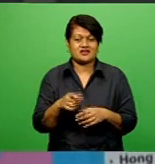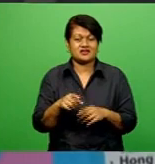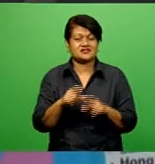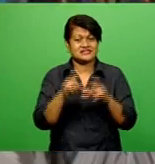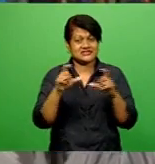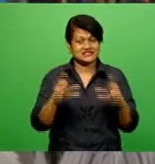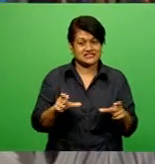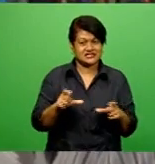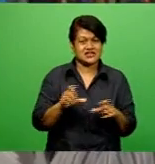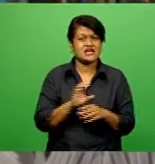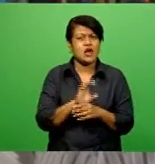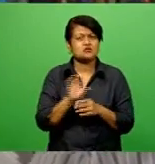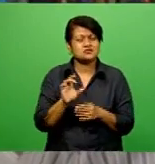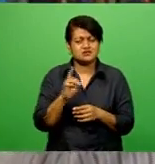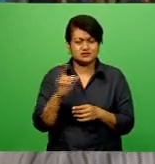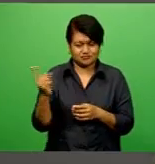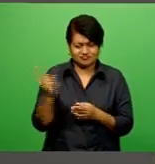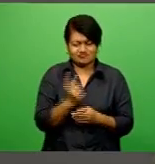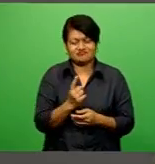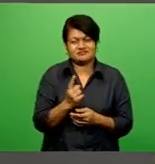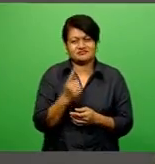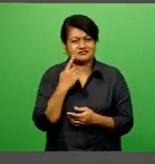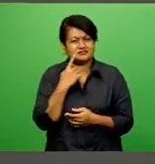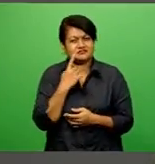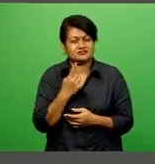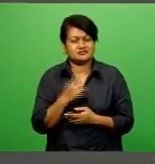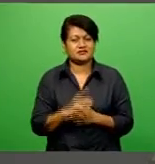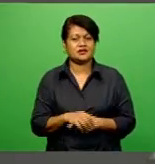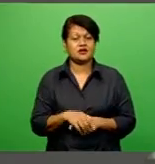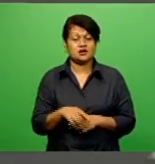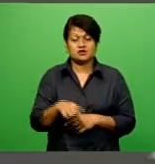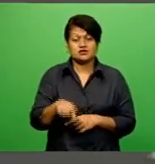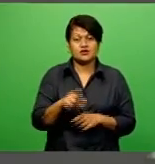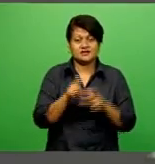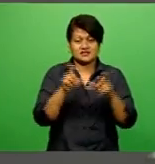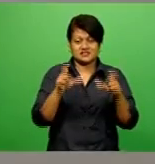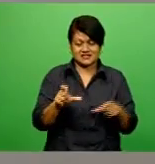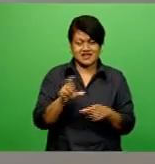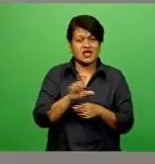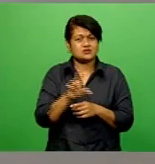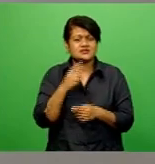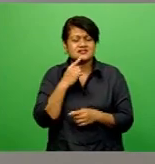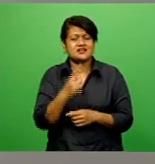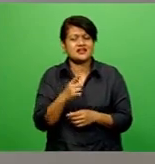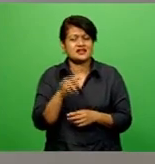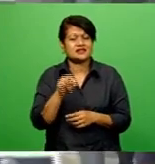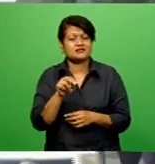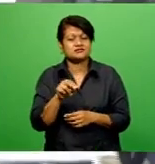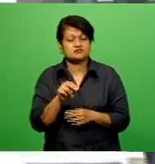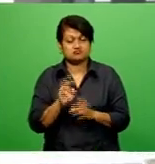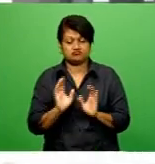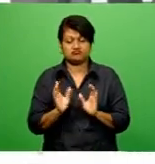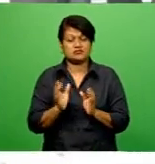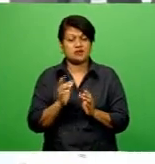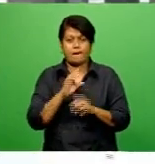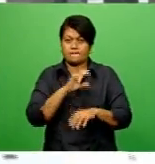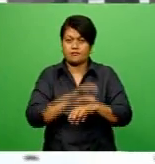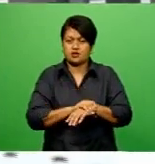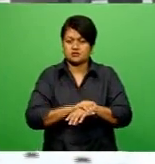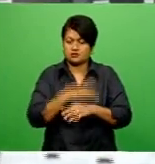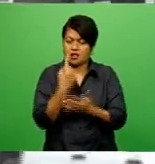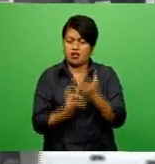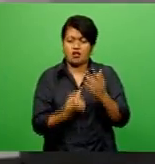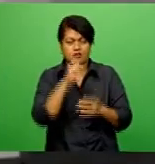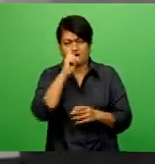with the quotations and we'll work with them. The Suva City Council says there needs for collective effort as police alone cannot fight the